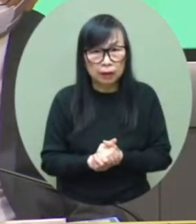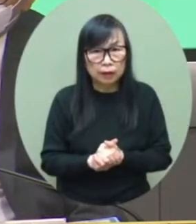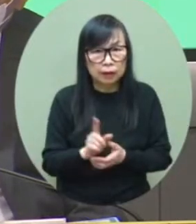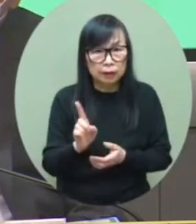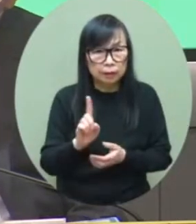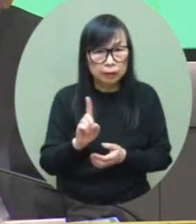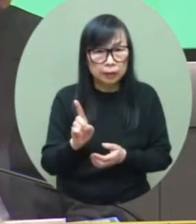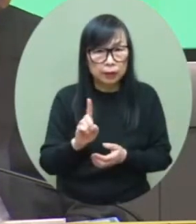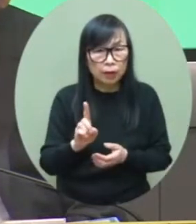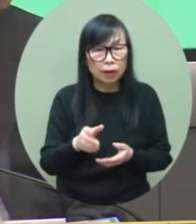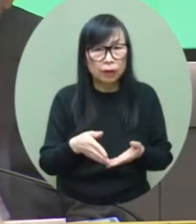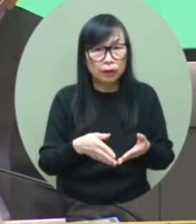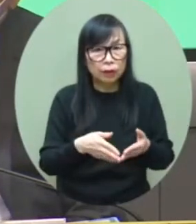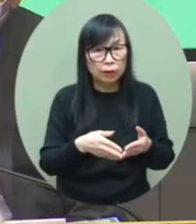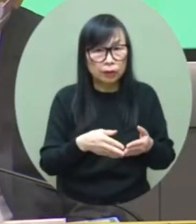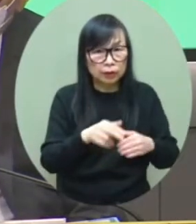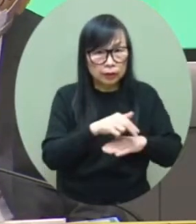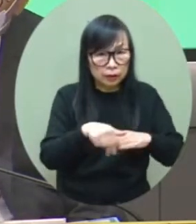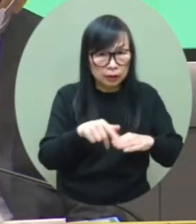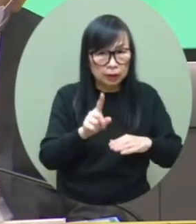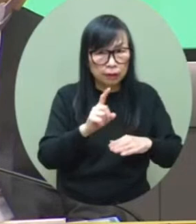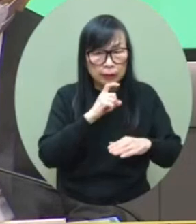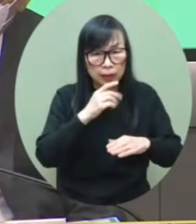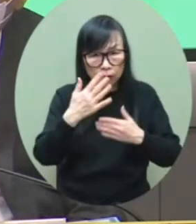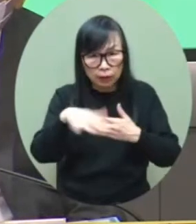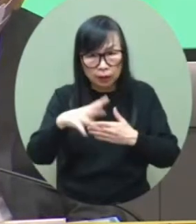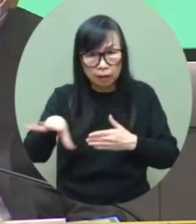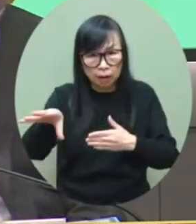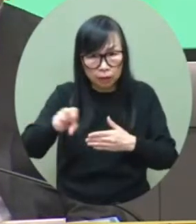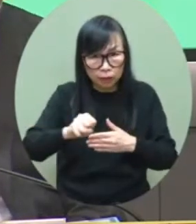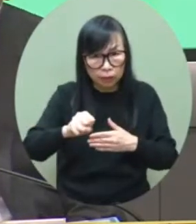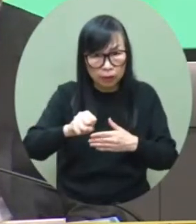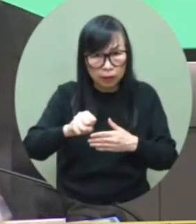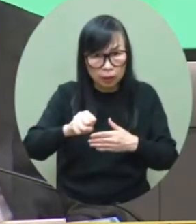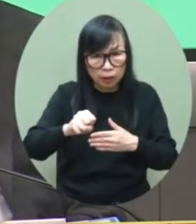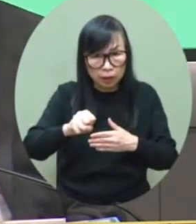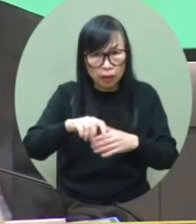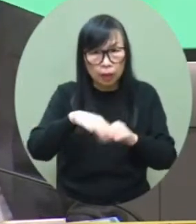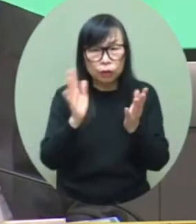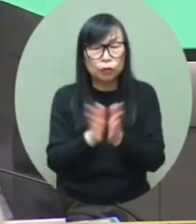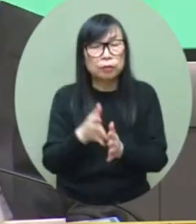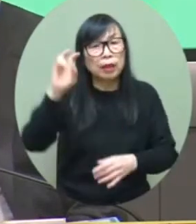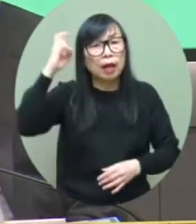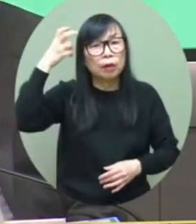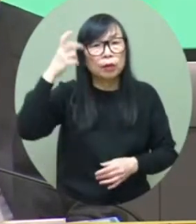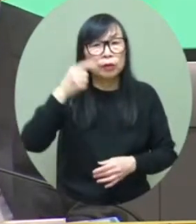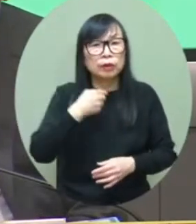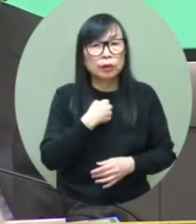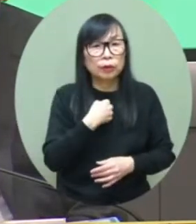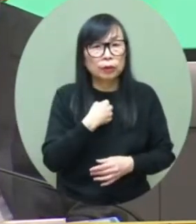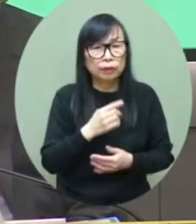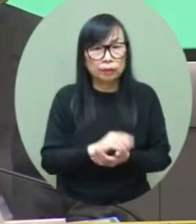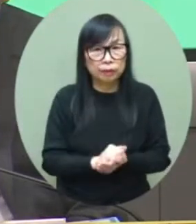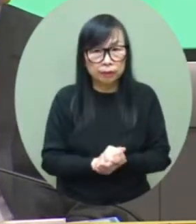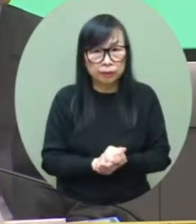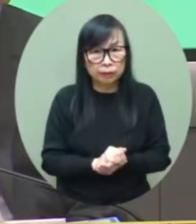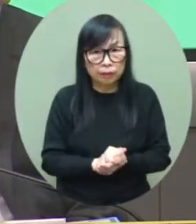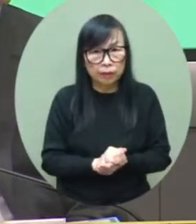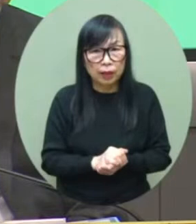will have to review each and every facility to see if there could be other suitable